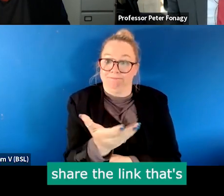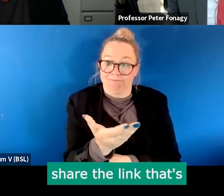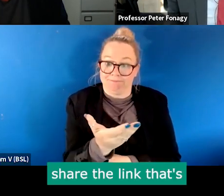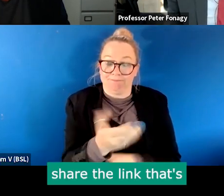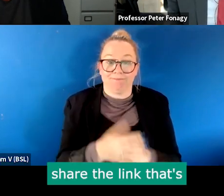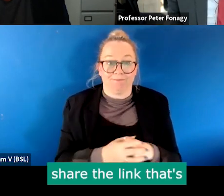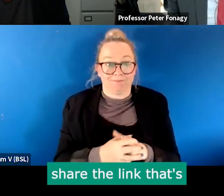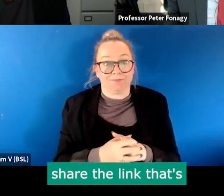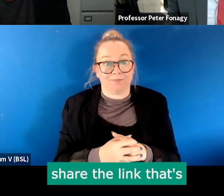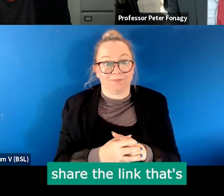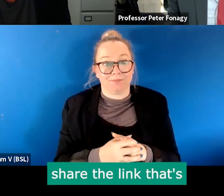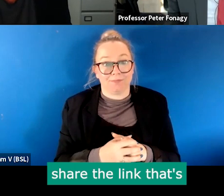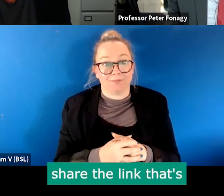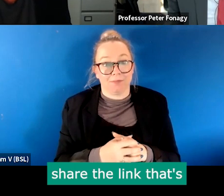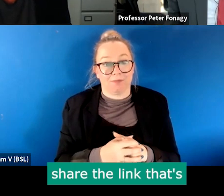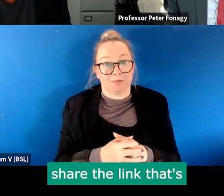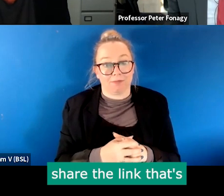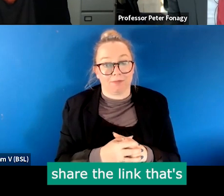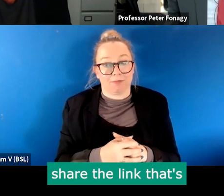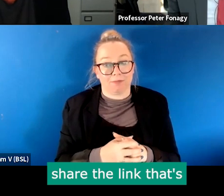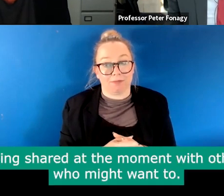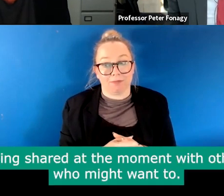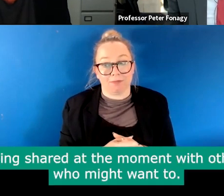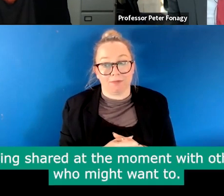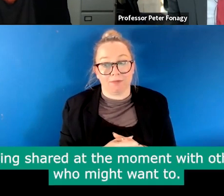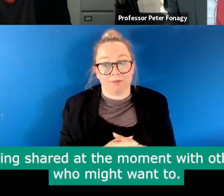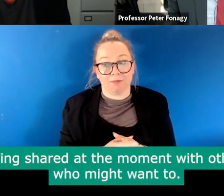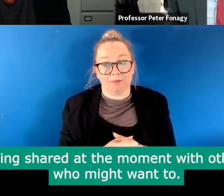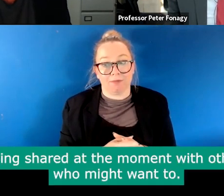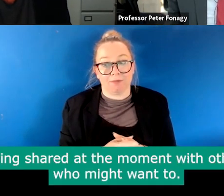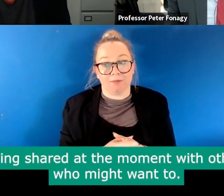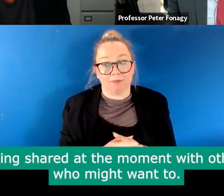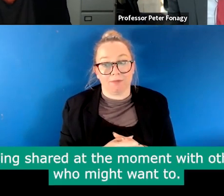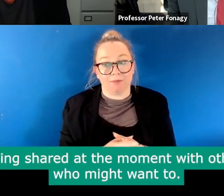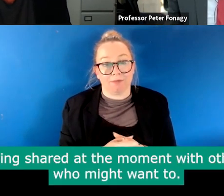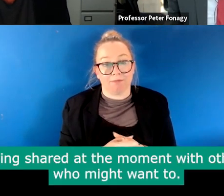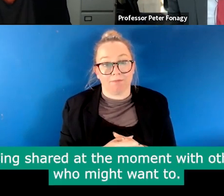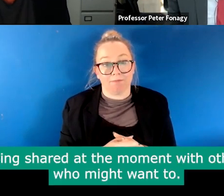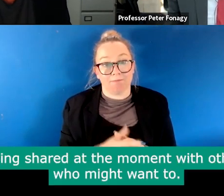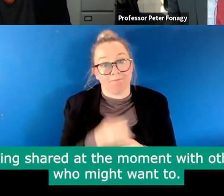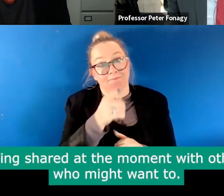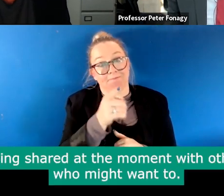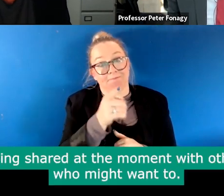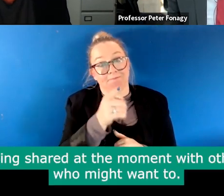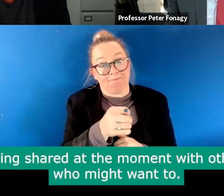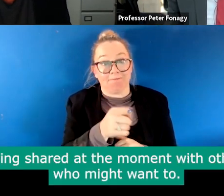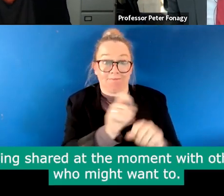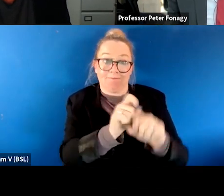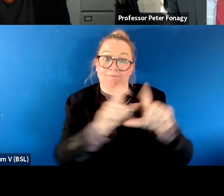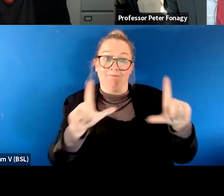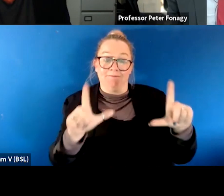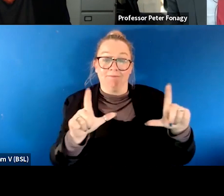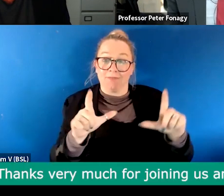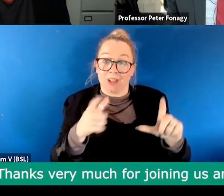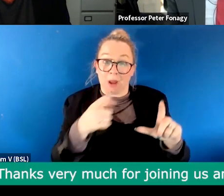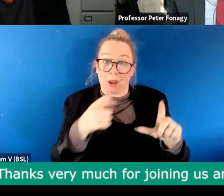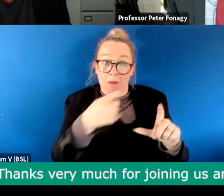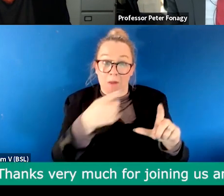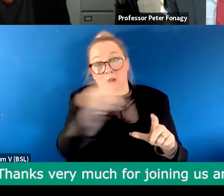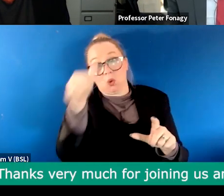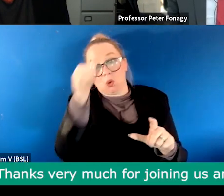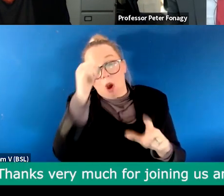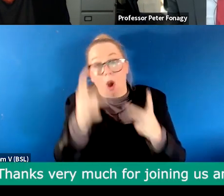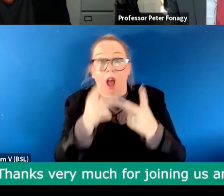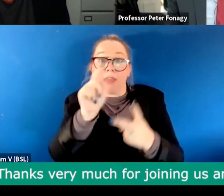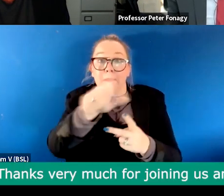share the link that's being shared at the moment with others who might want to. Thanks